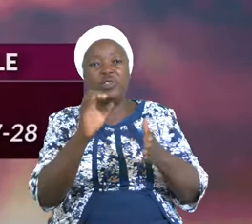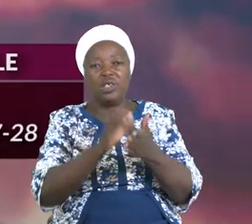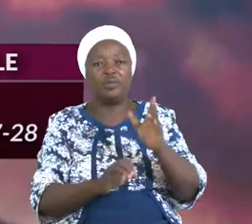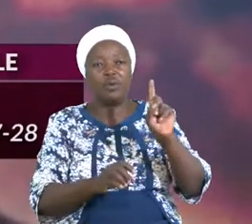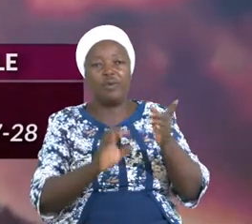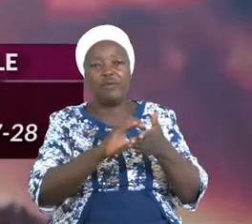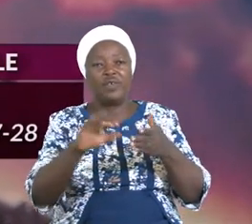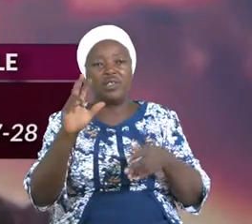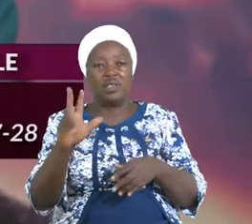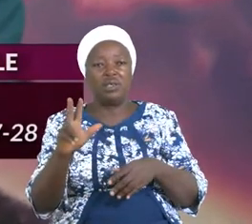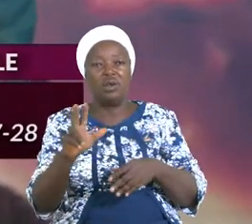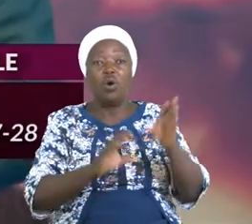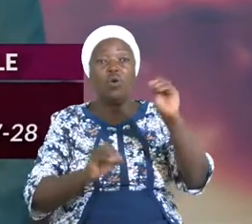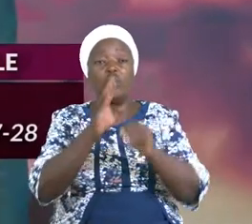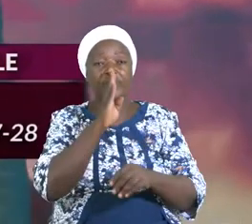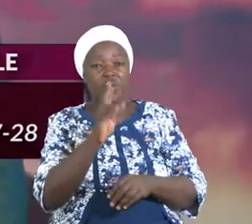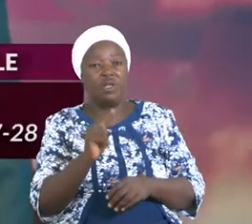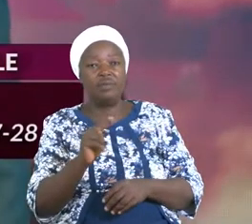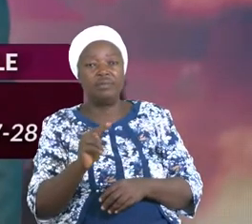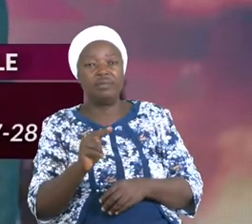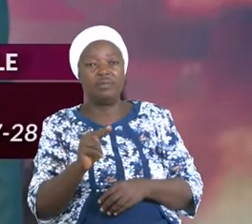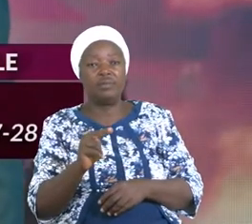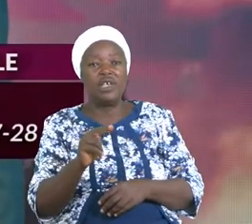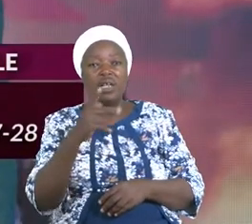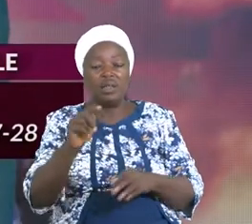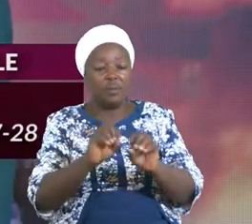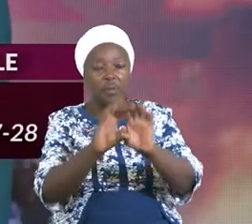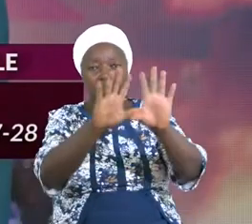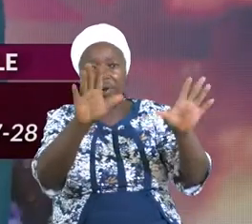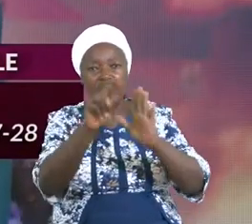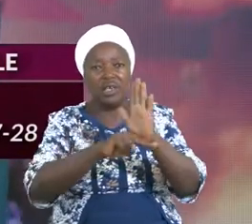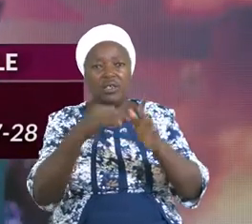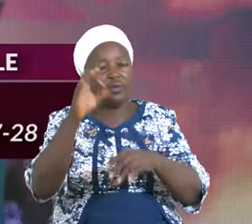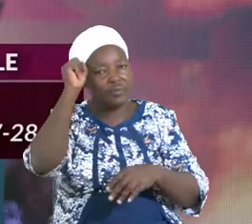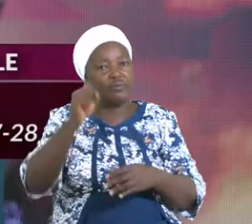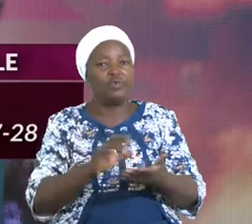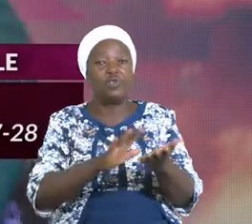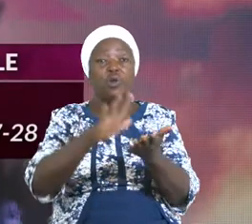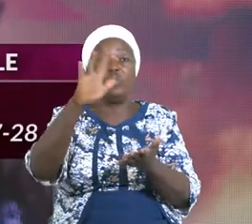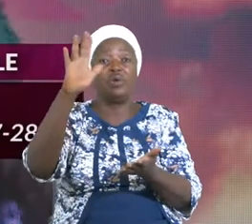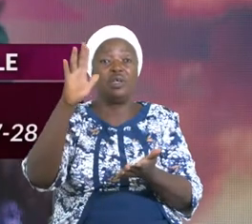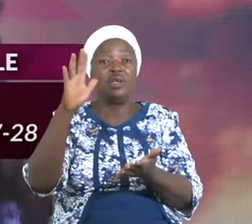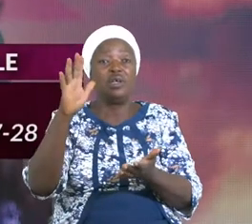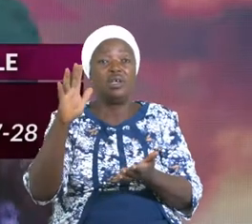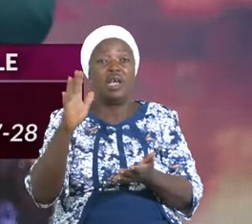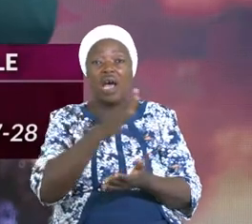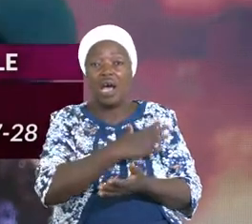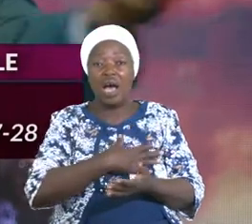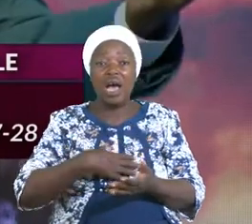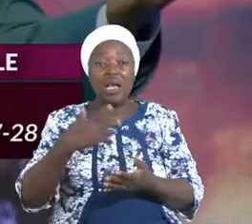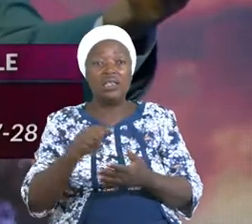Who being the brightness of his glory and the